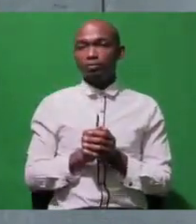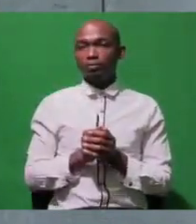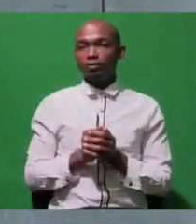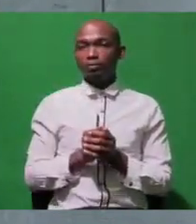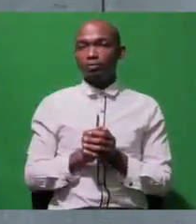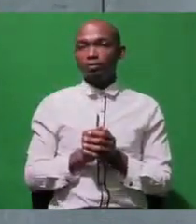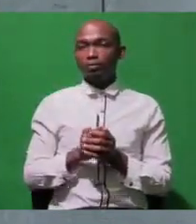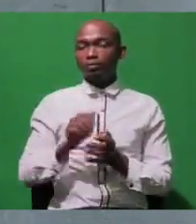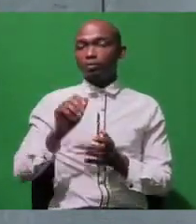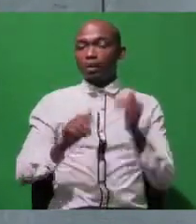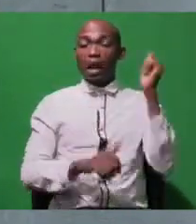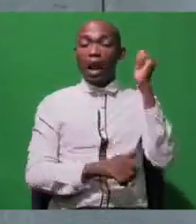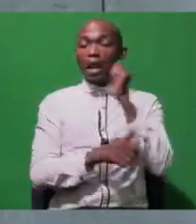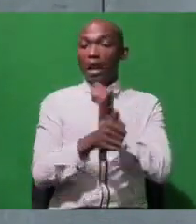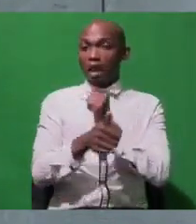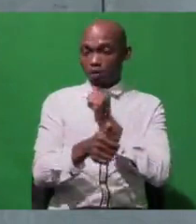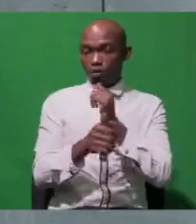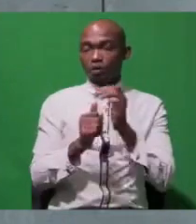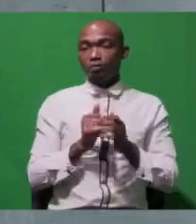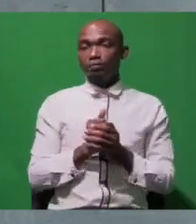Discount allowed.